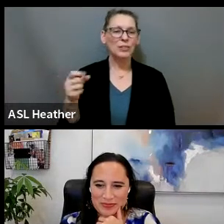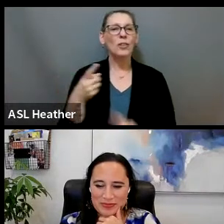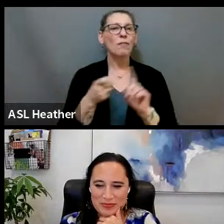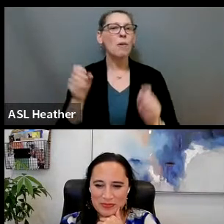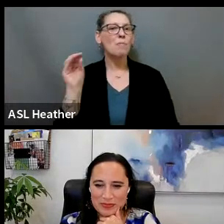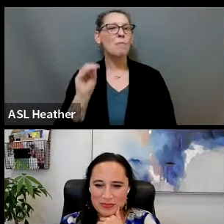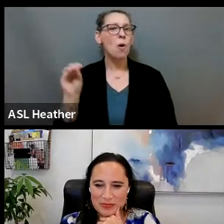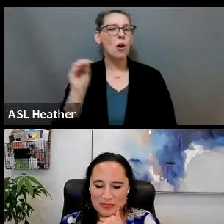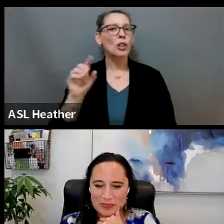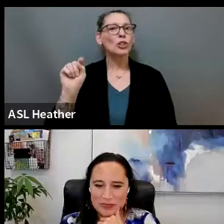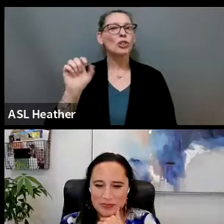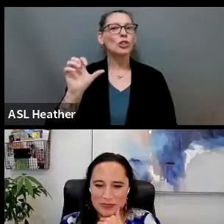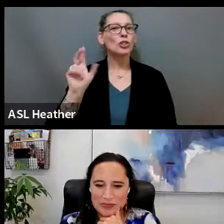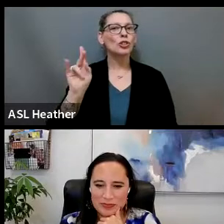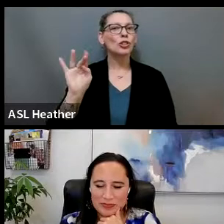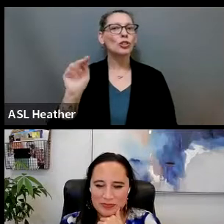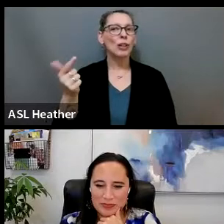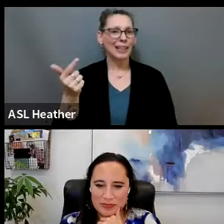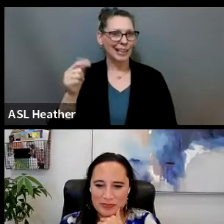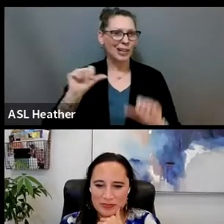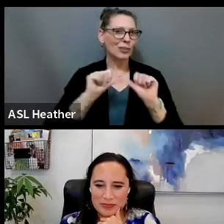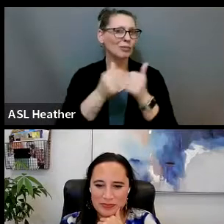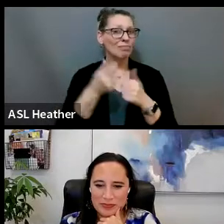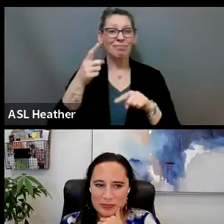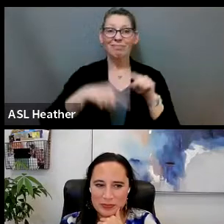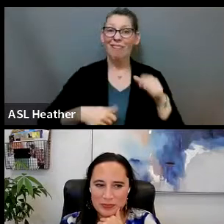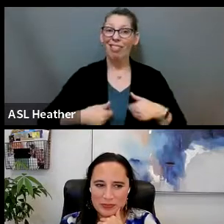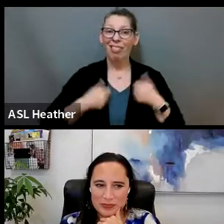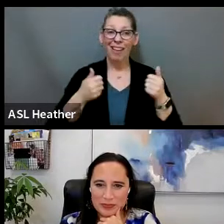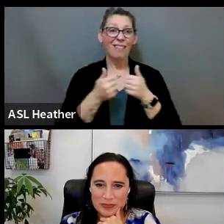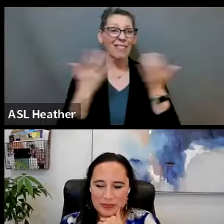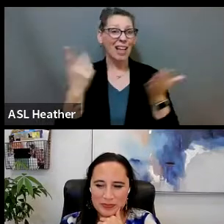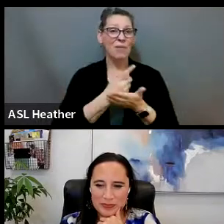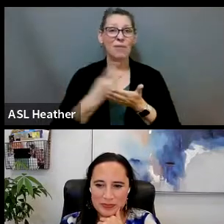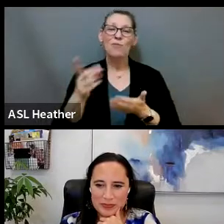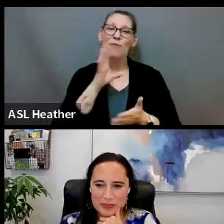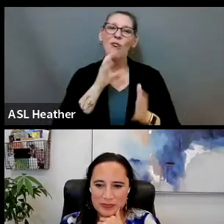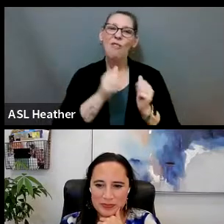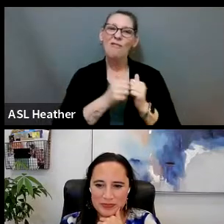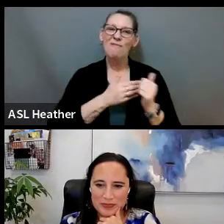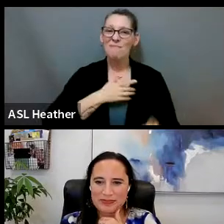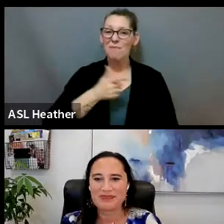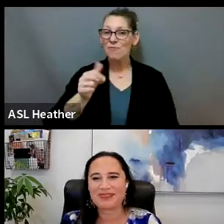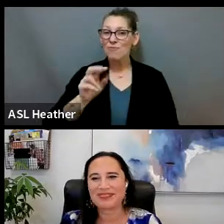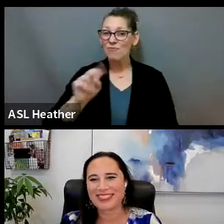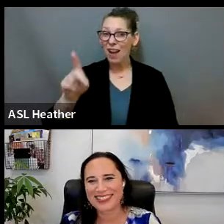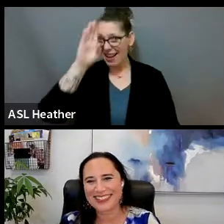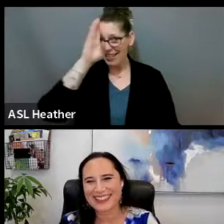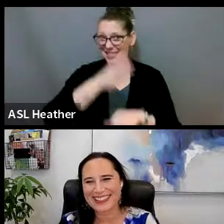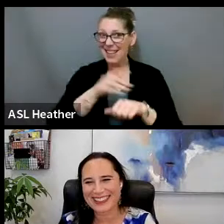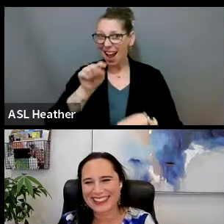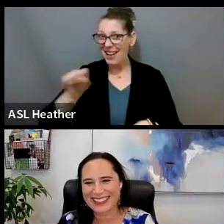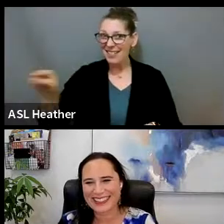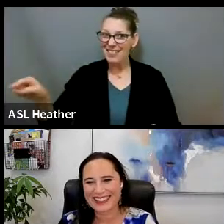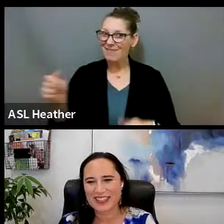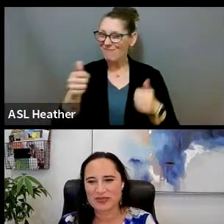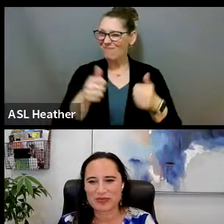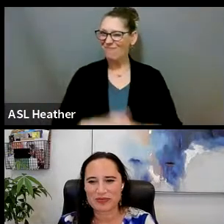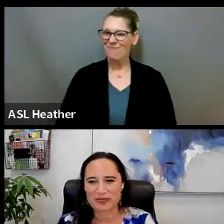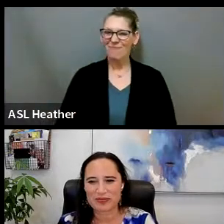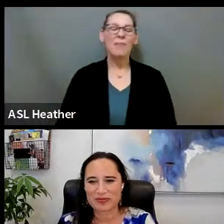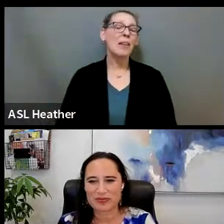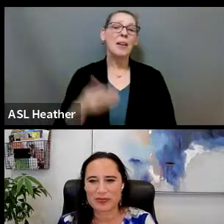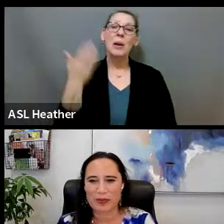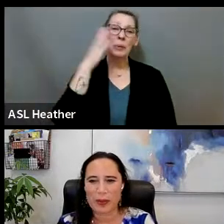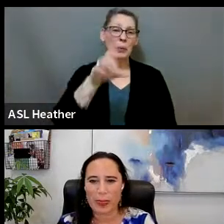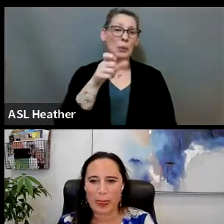Trucking Association, and I can't go a week without talking to my grandsons. So there you go. I don't